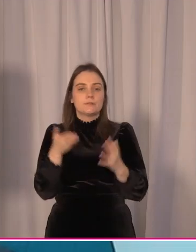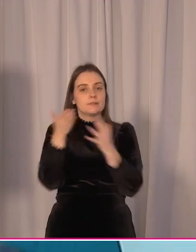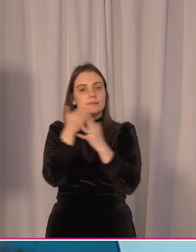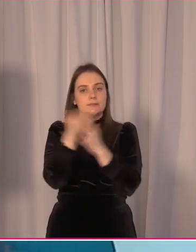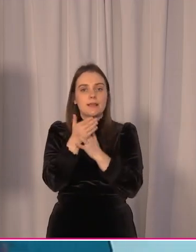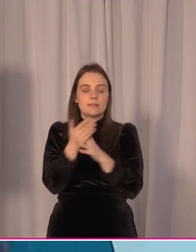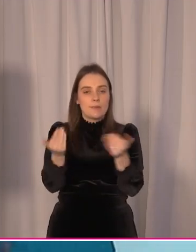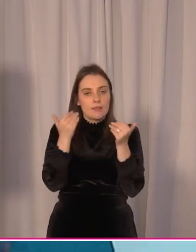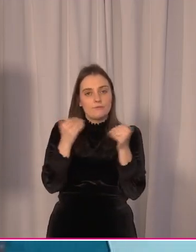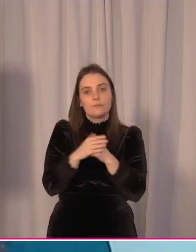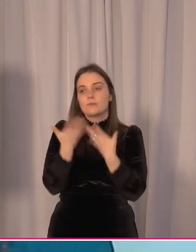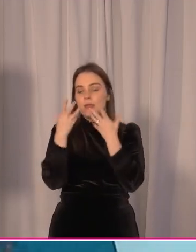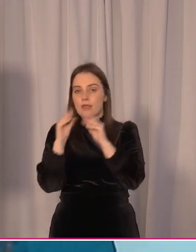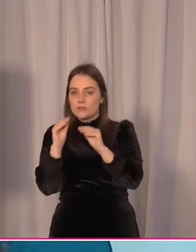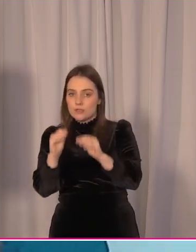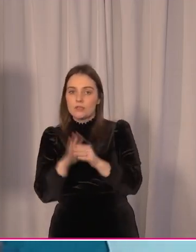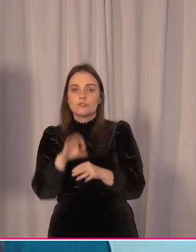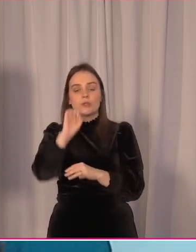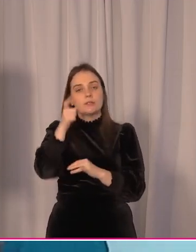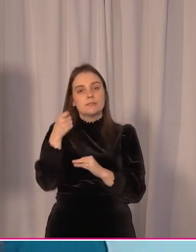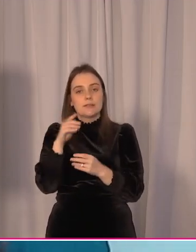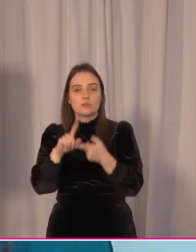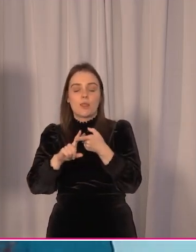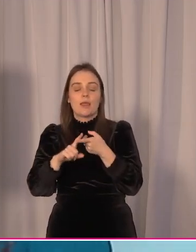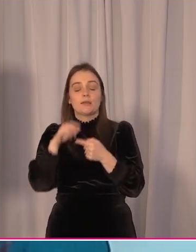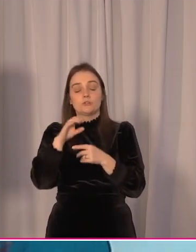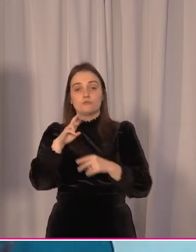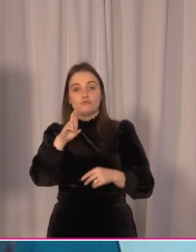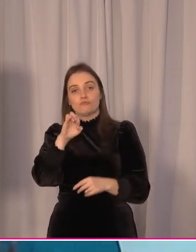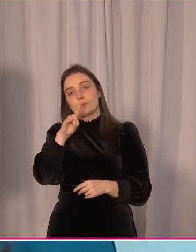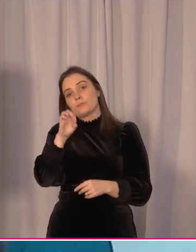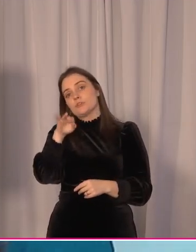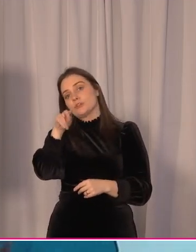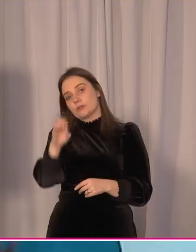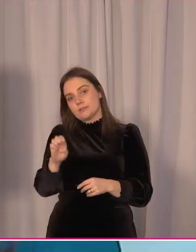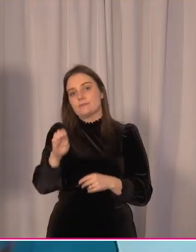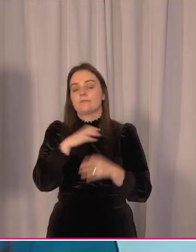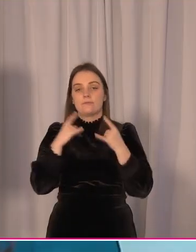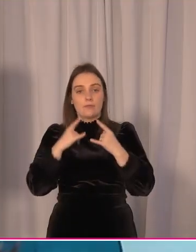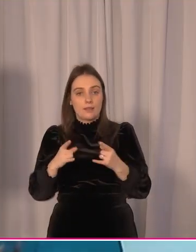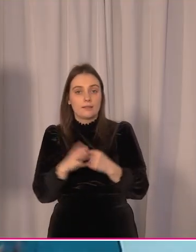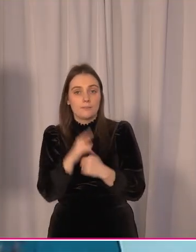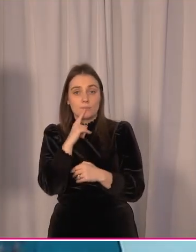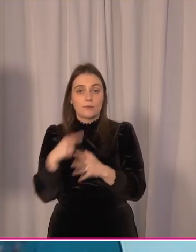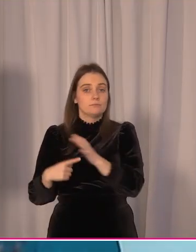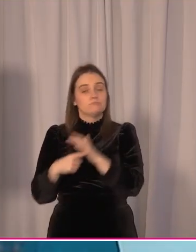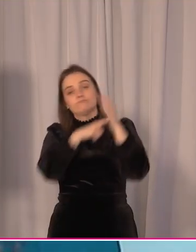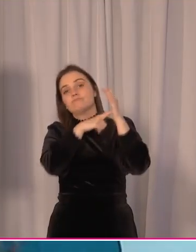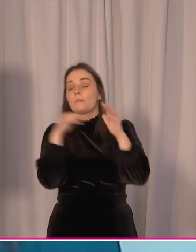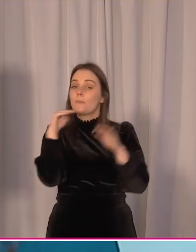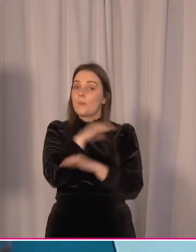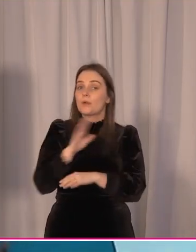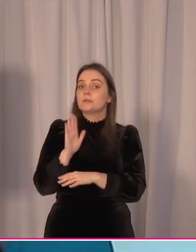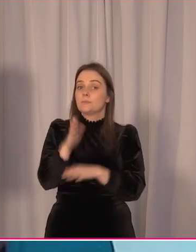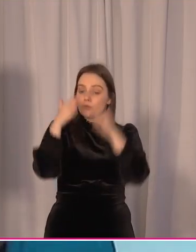and education on relationships and sexual and reproductive health. And above all, it's important to focus